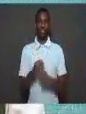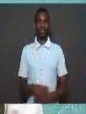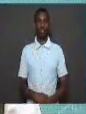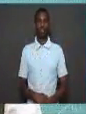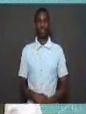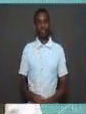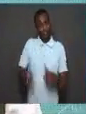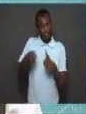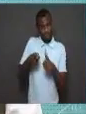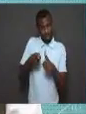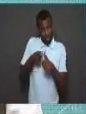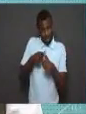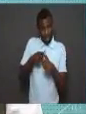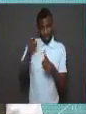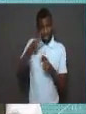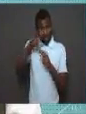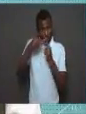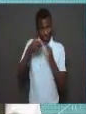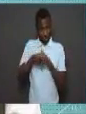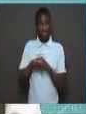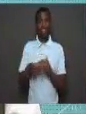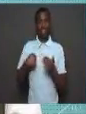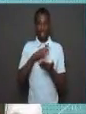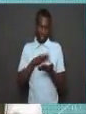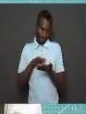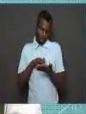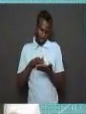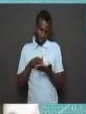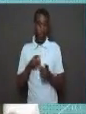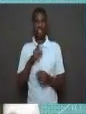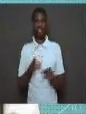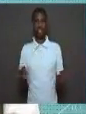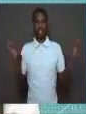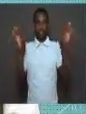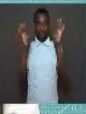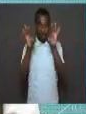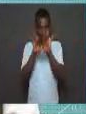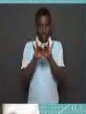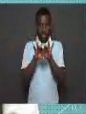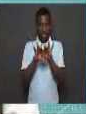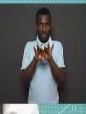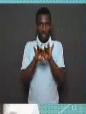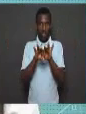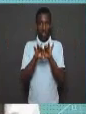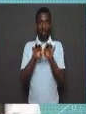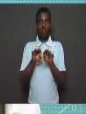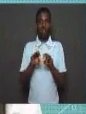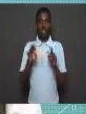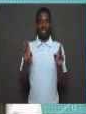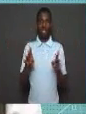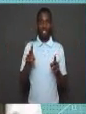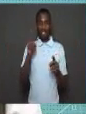At the beginning of the unit, we studied the importance of having a frame of